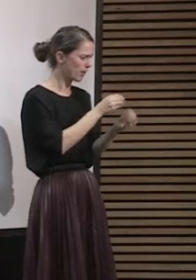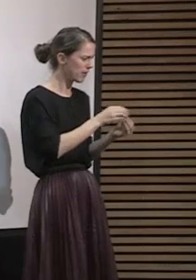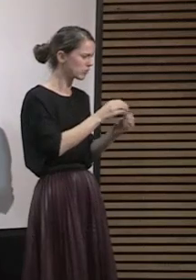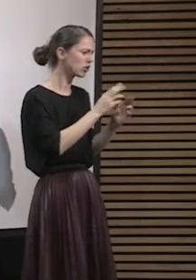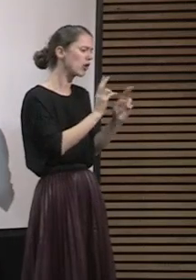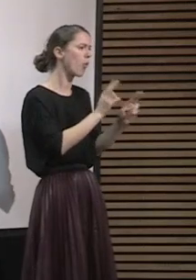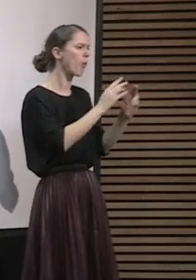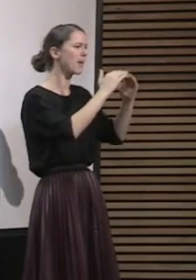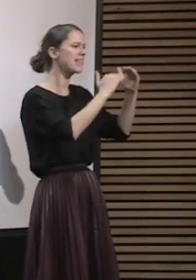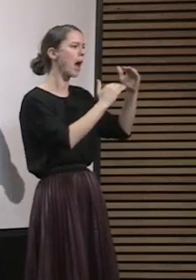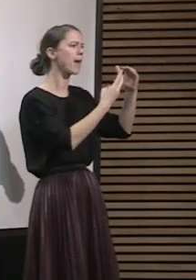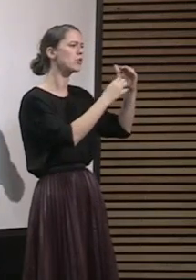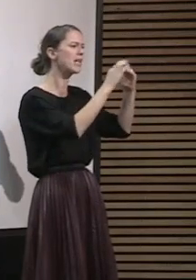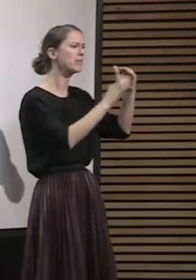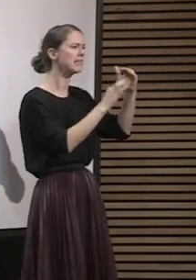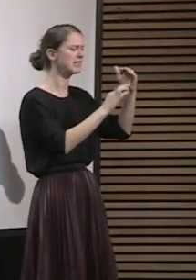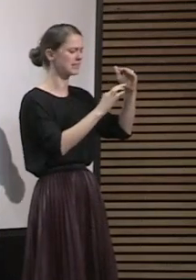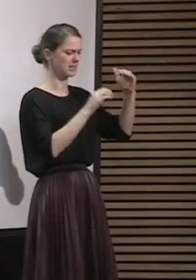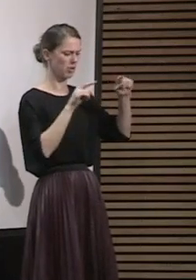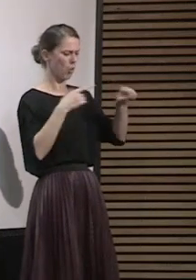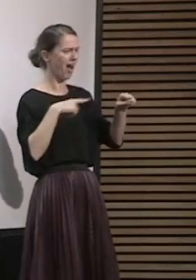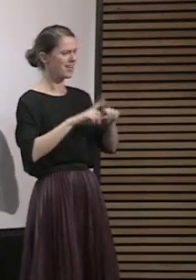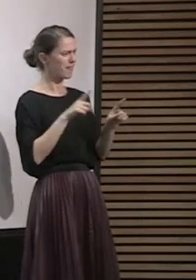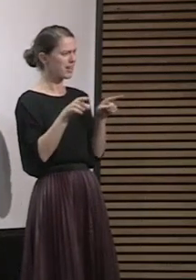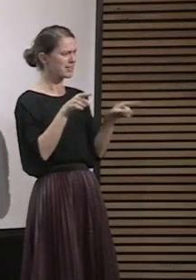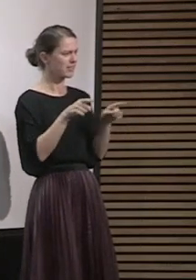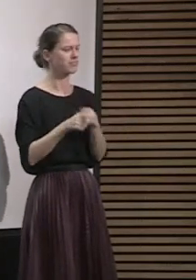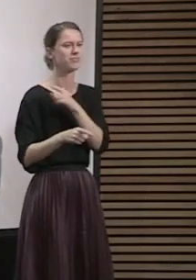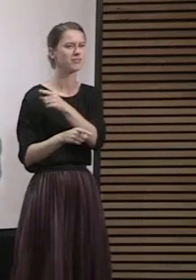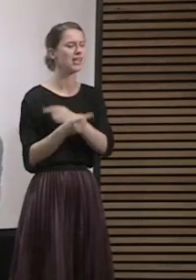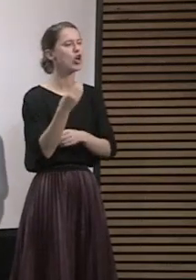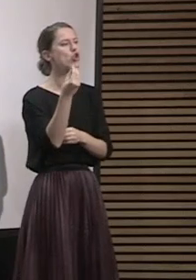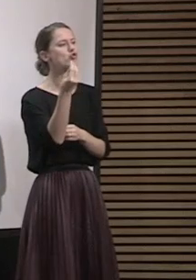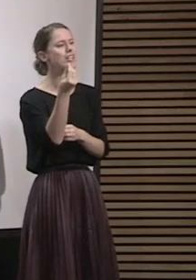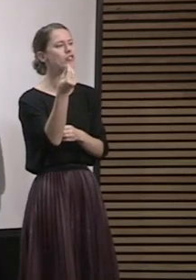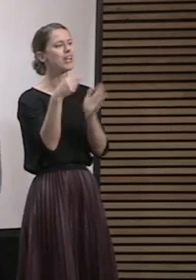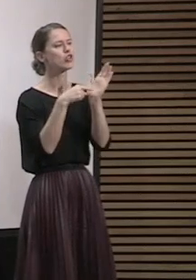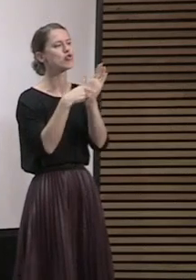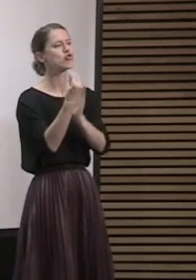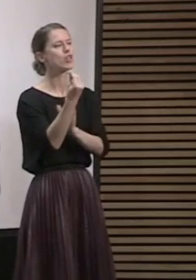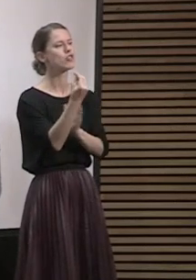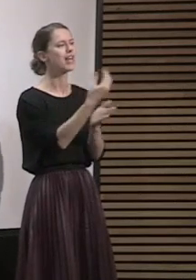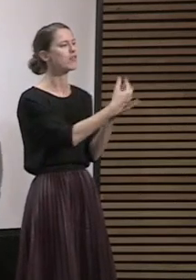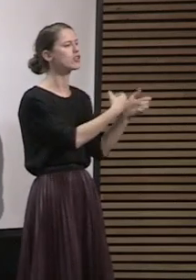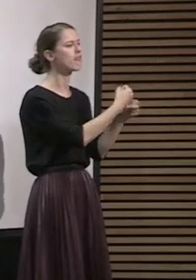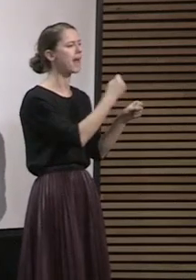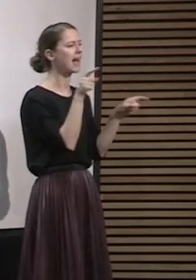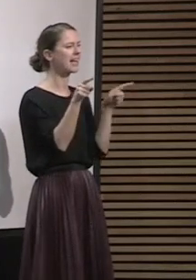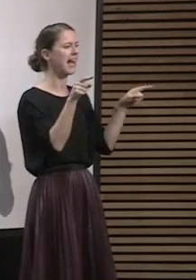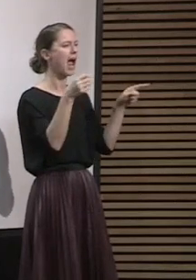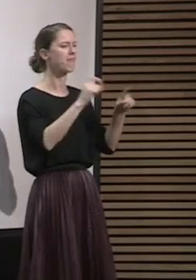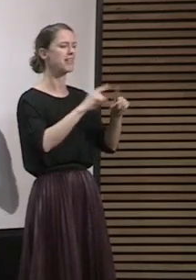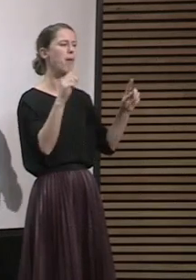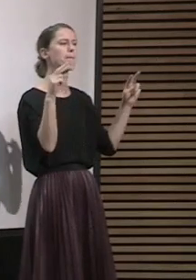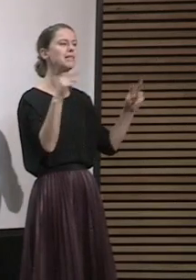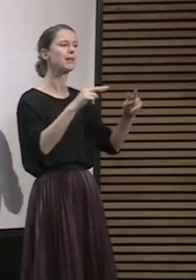level 4? No, that's because that was the Treasury and the Reserve Bank always had slightly different definitions of what the activity at level 3 would